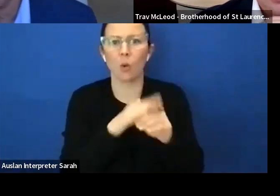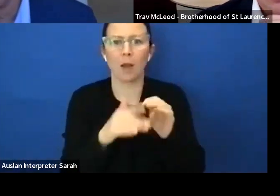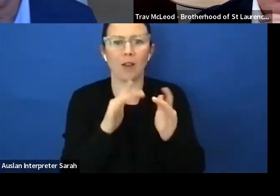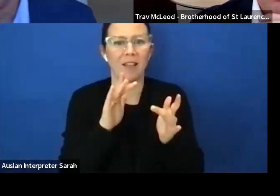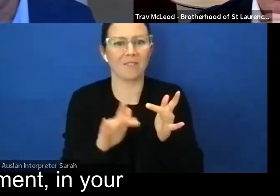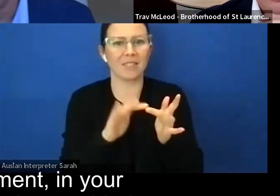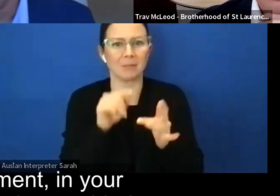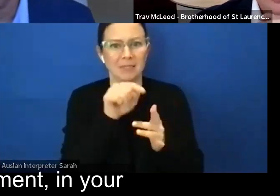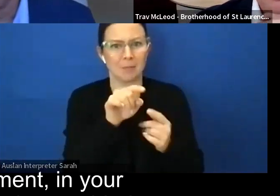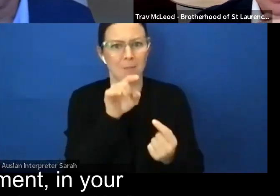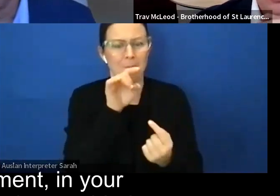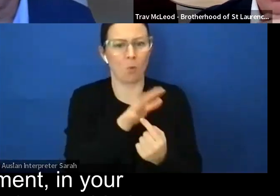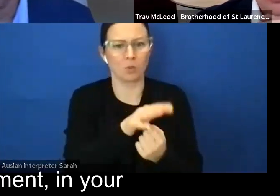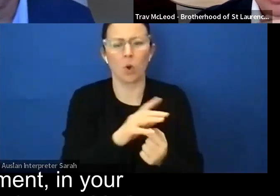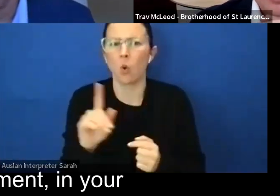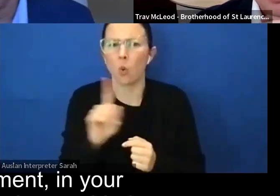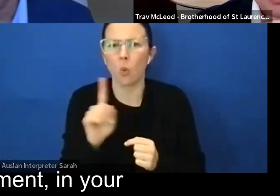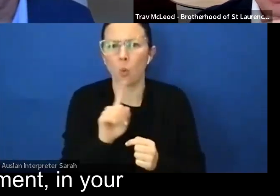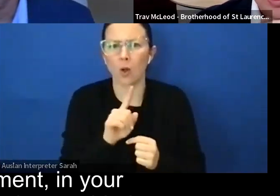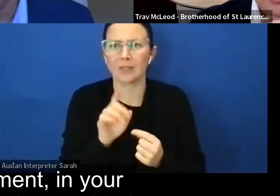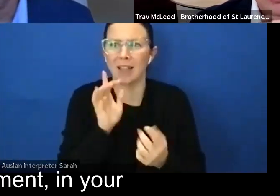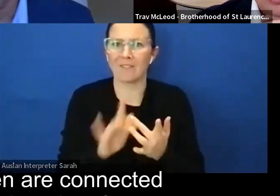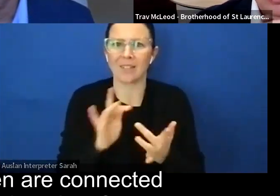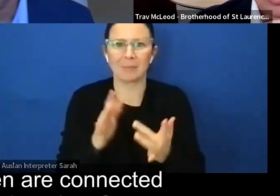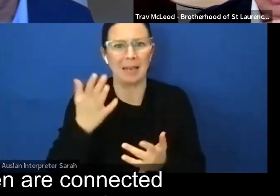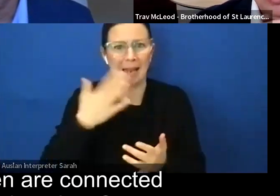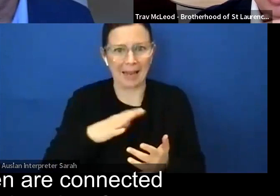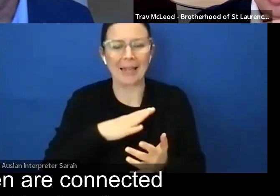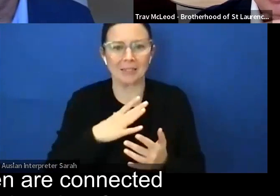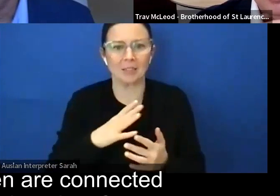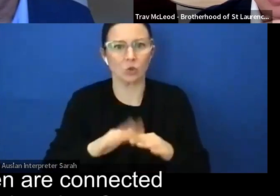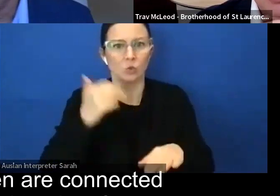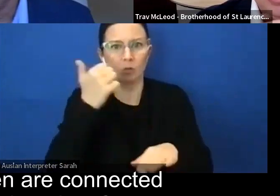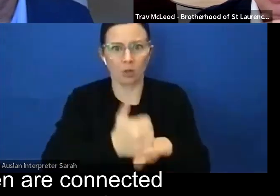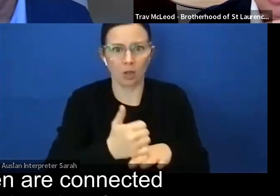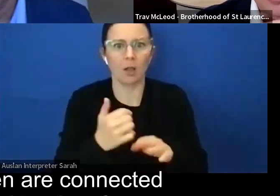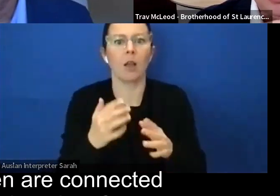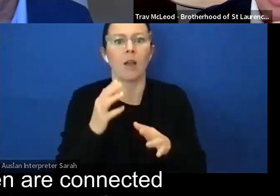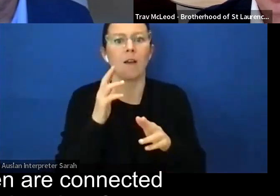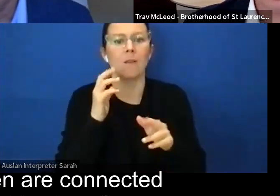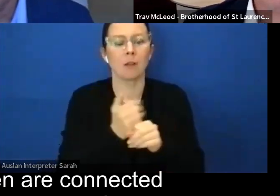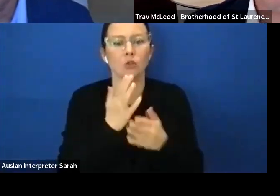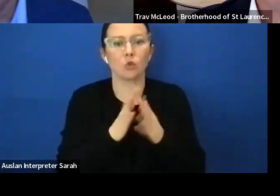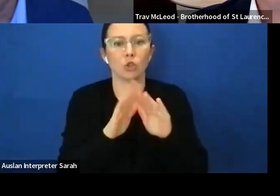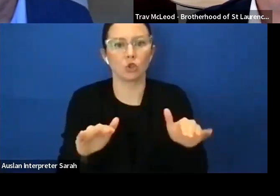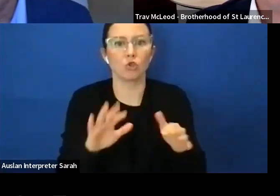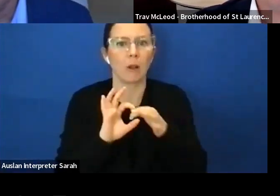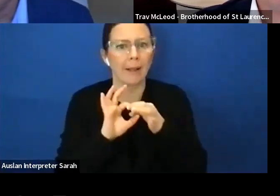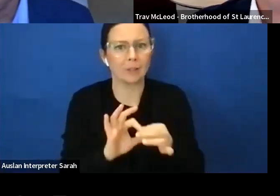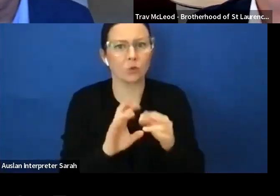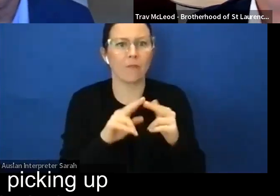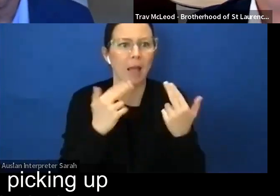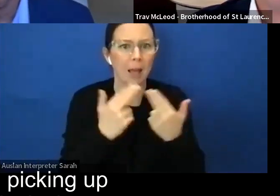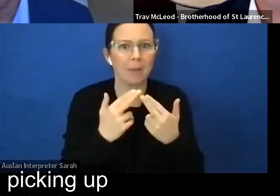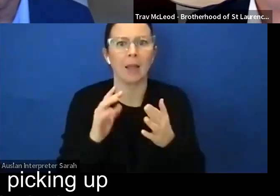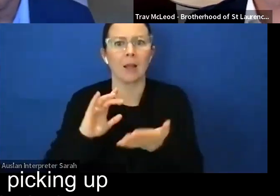place. What investment, in your view, needs to be provided to ensure children are connected to family and to place? Yeah,